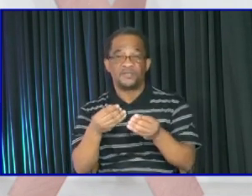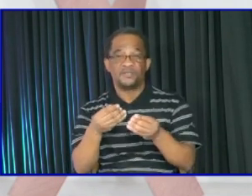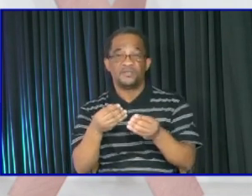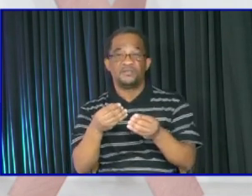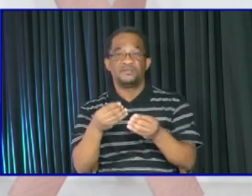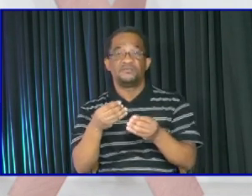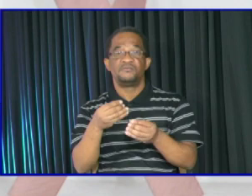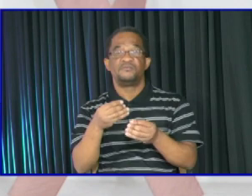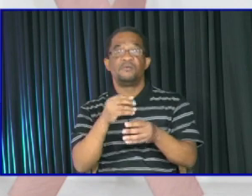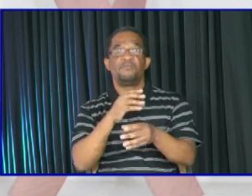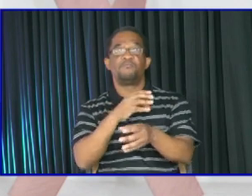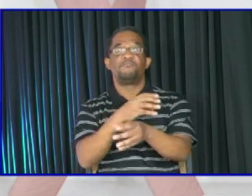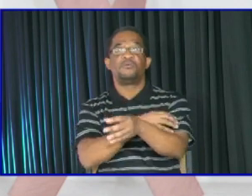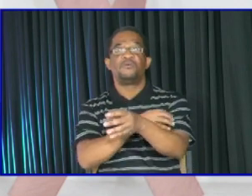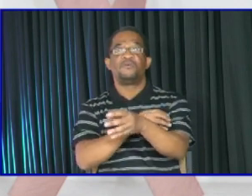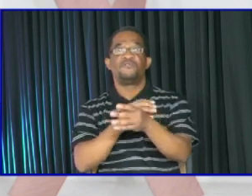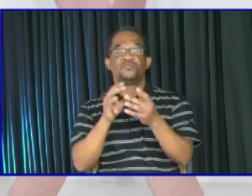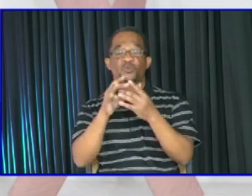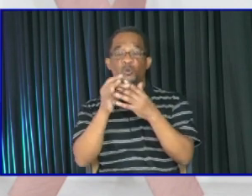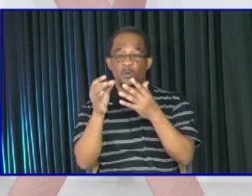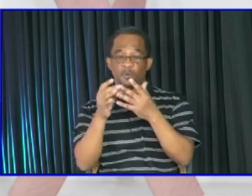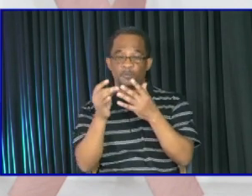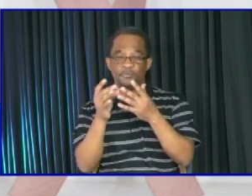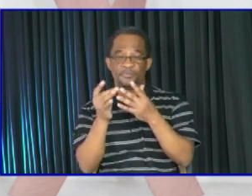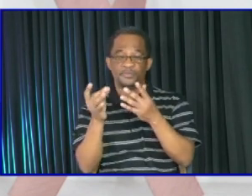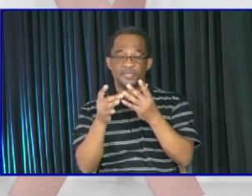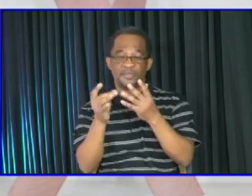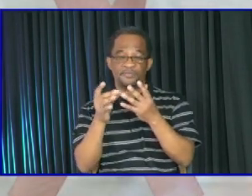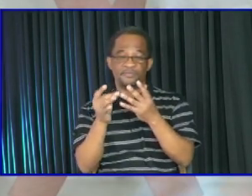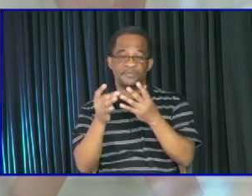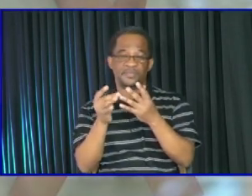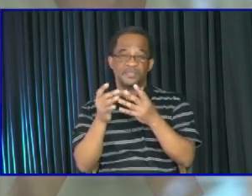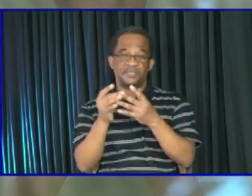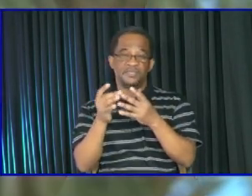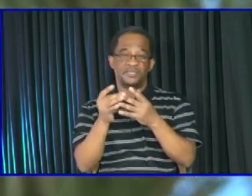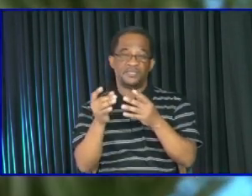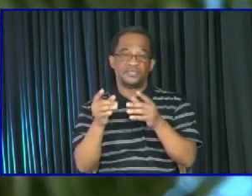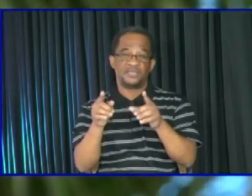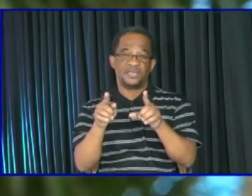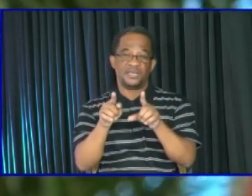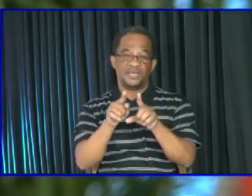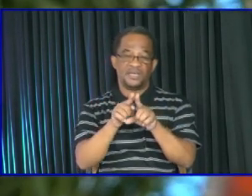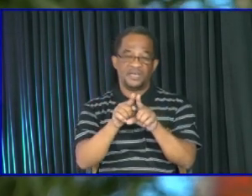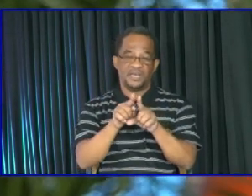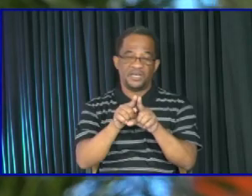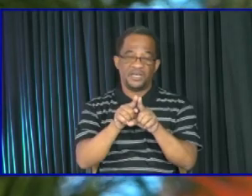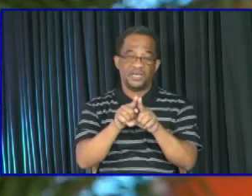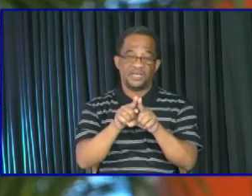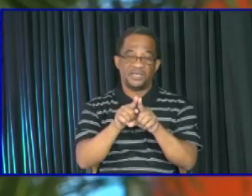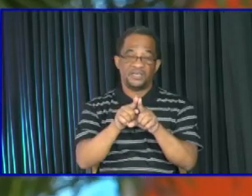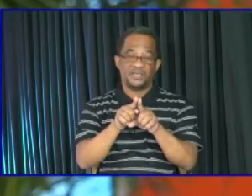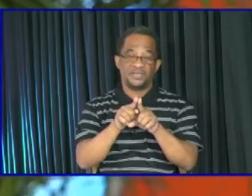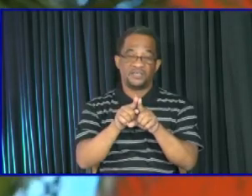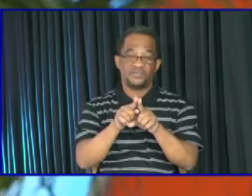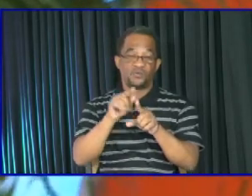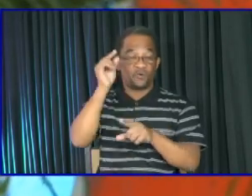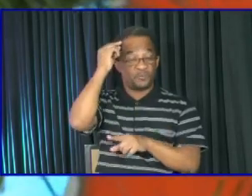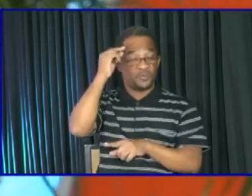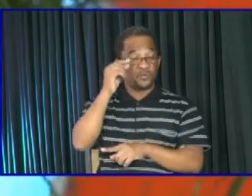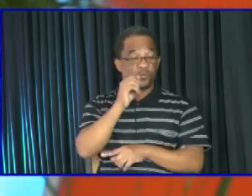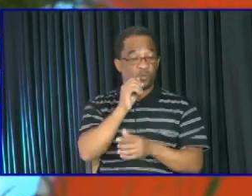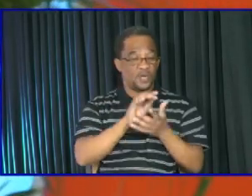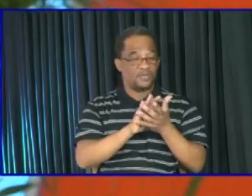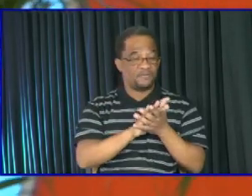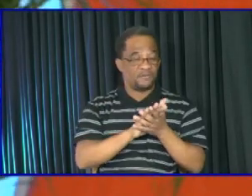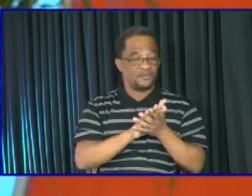choice. And even as you have allowed Pilate's wife to suffer much because of